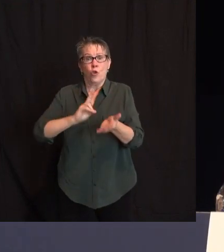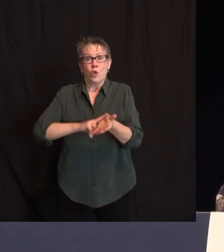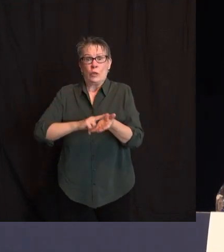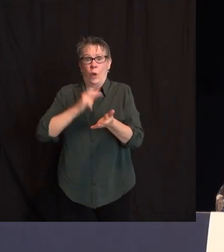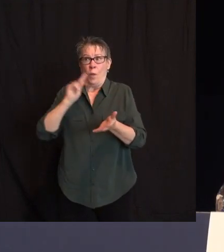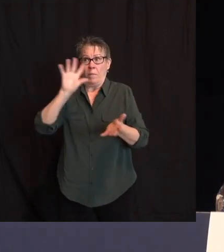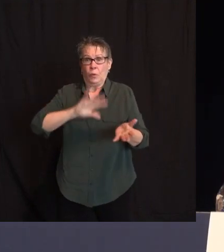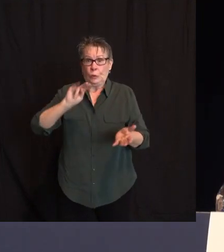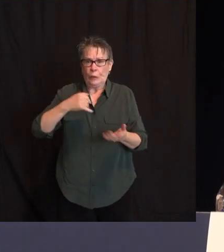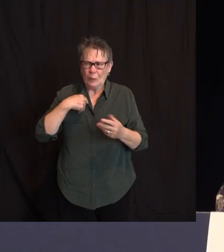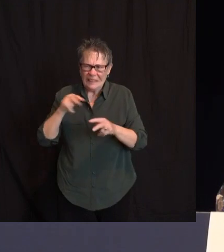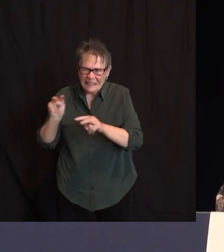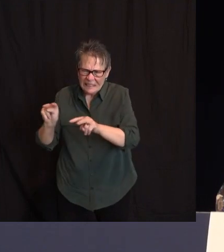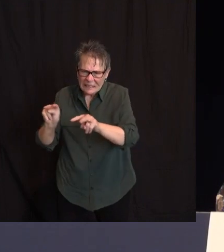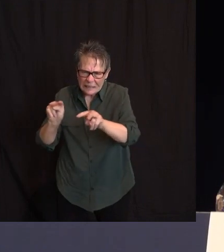a